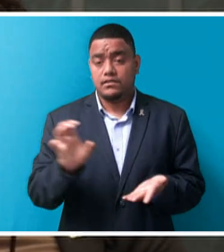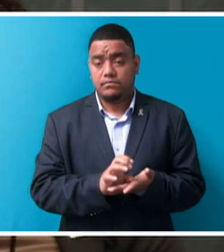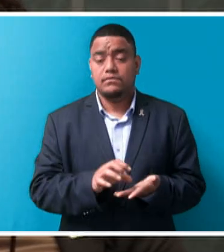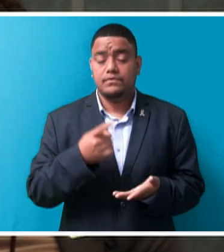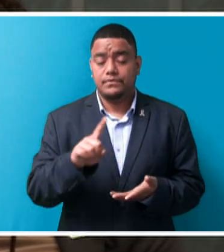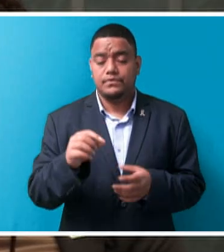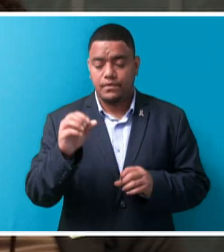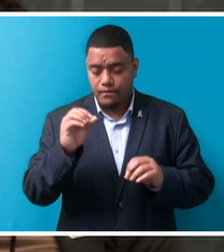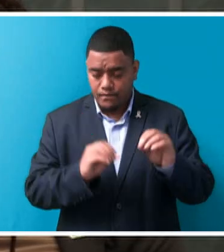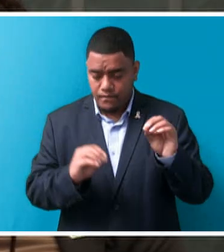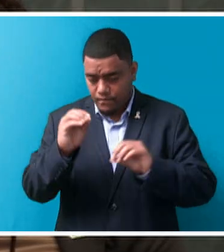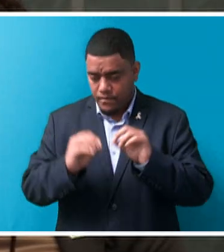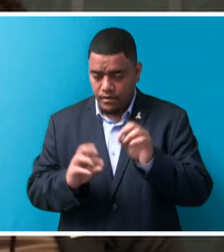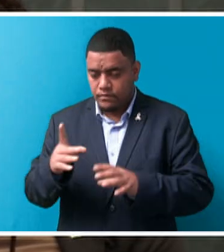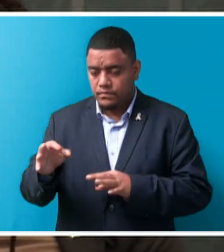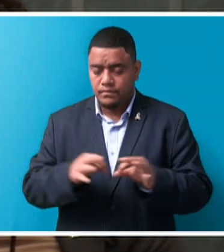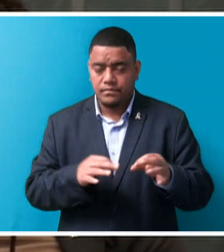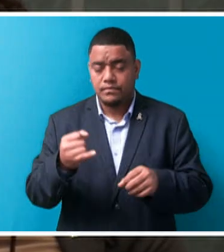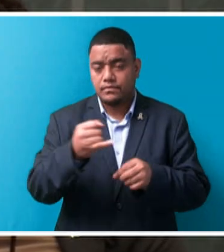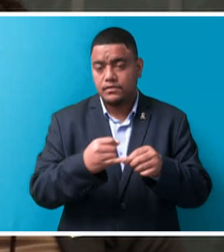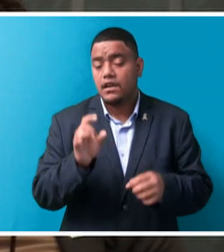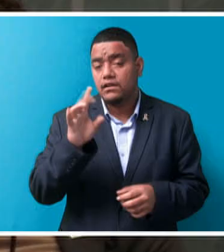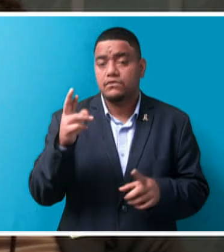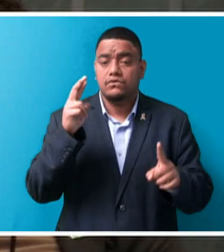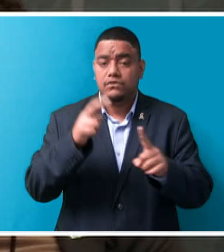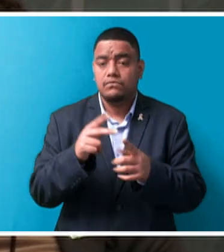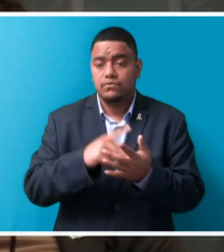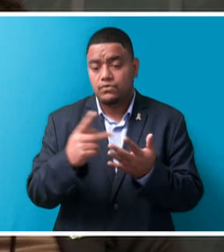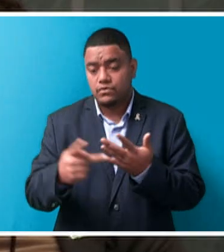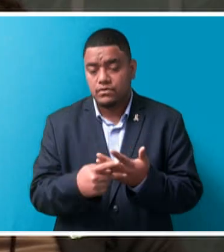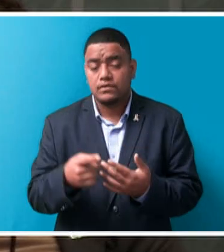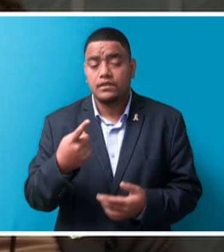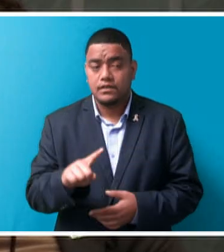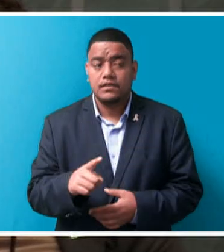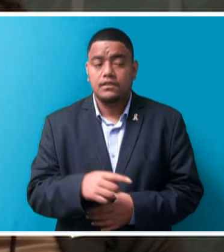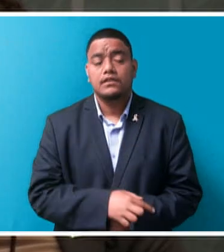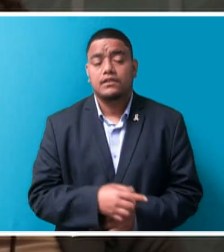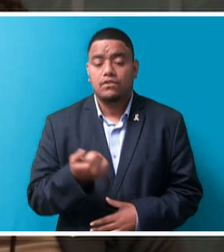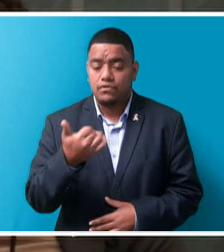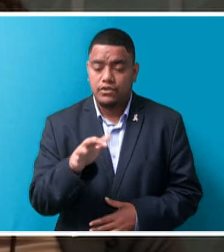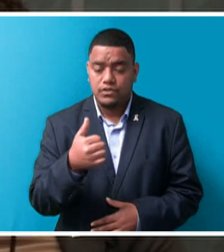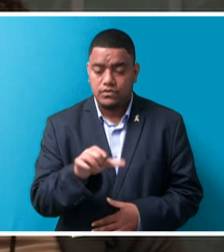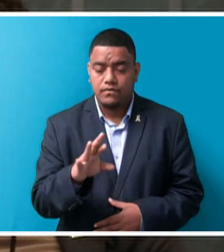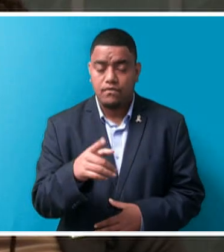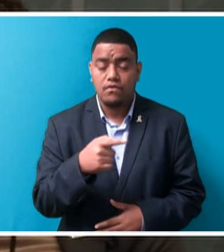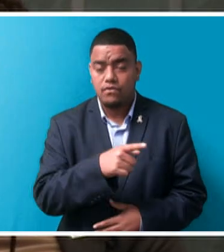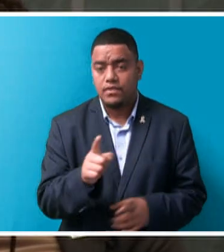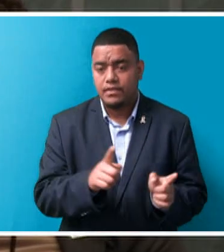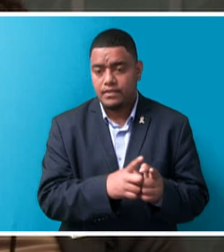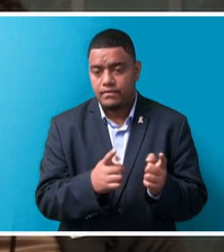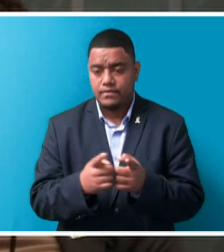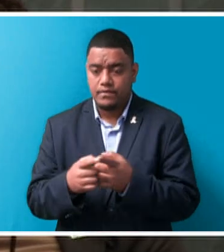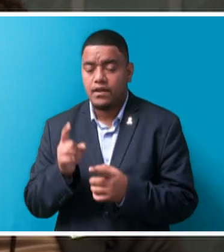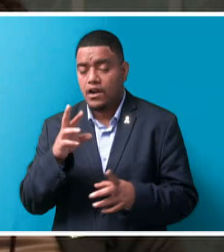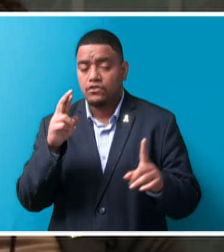Vegweti for planned medical outreaches. And MV Vegweti is already used for major multidisciplinary